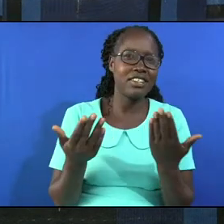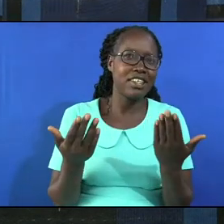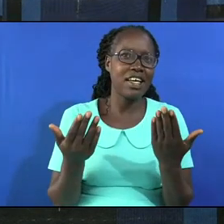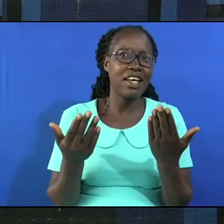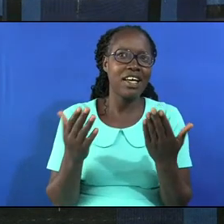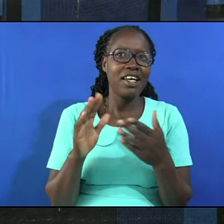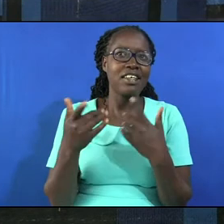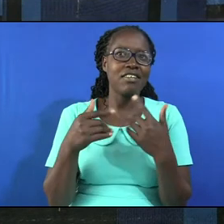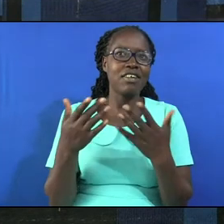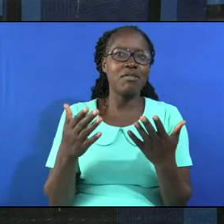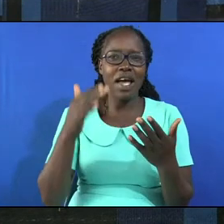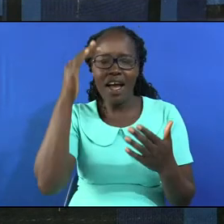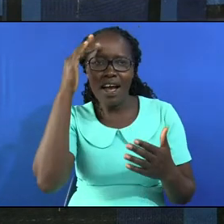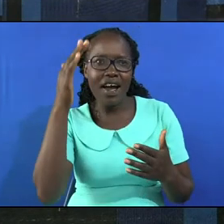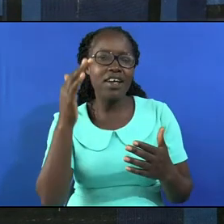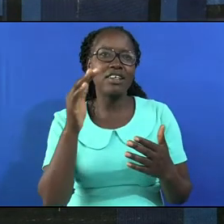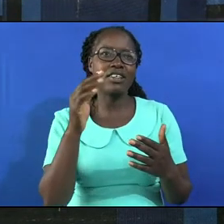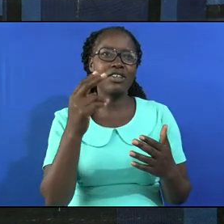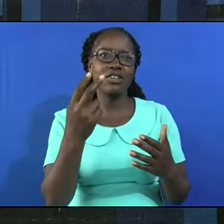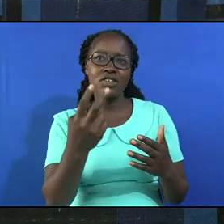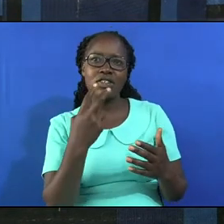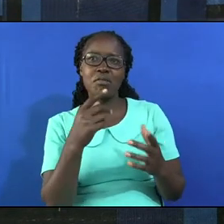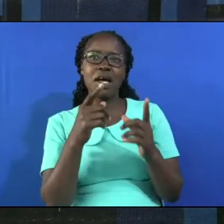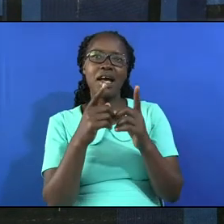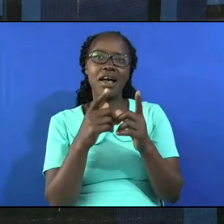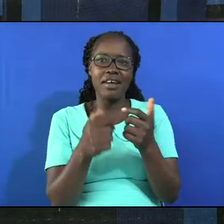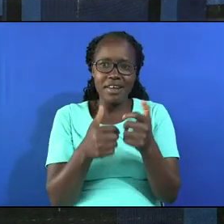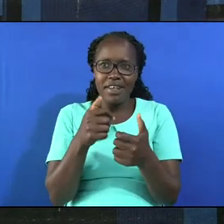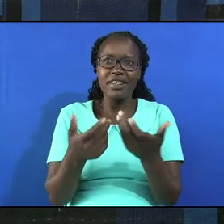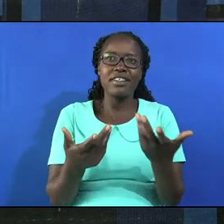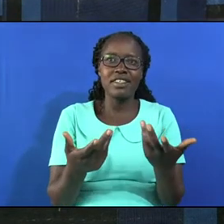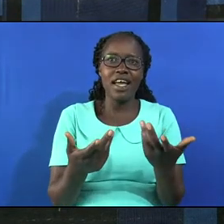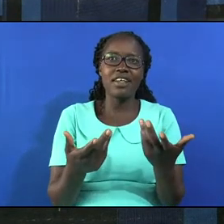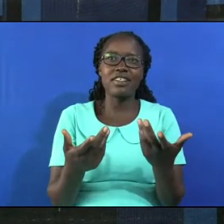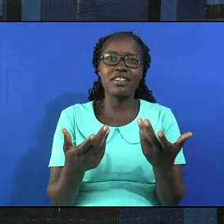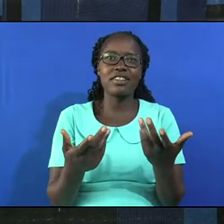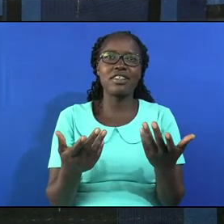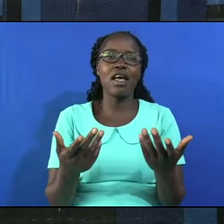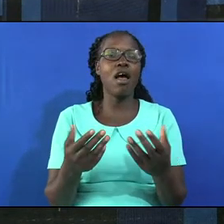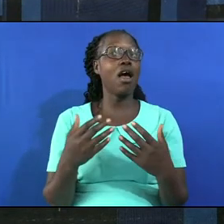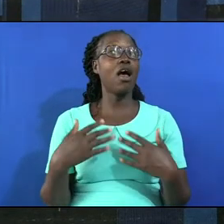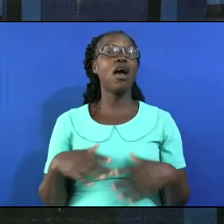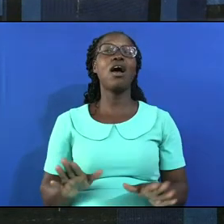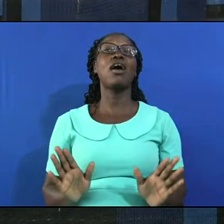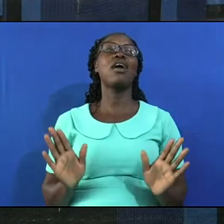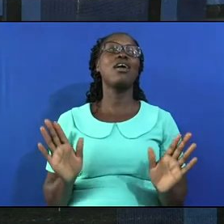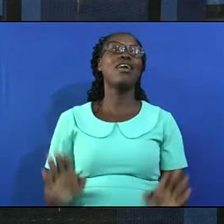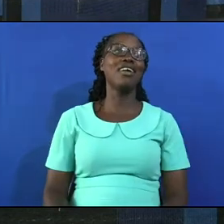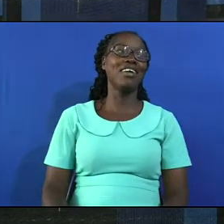have you arrived now? Hi, did you see my 10th text? This is my 24th text. Hey.